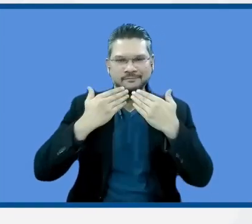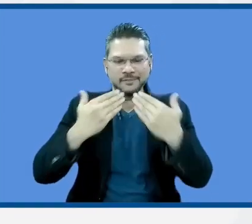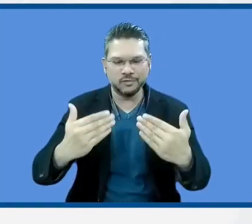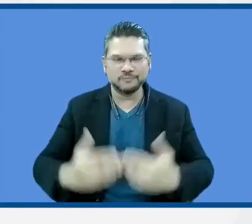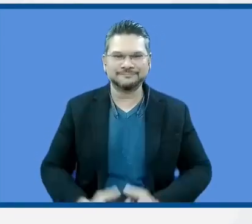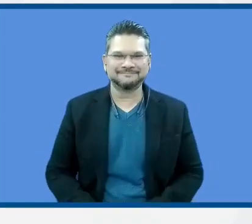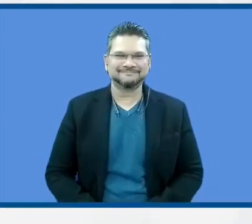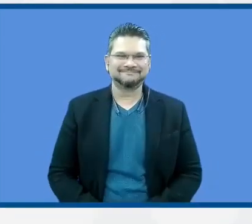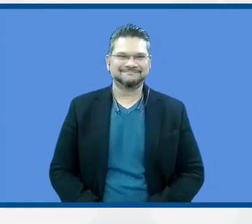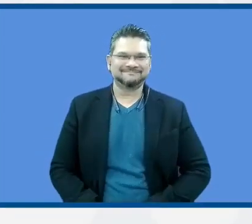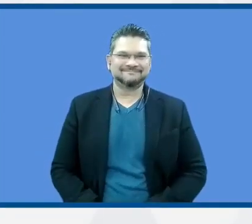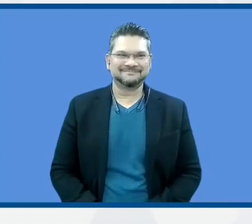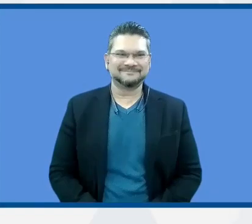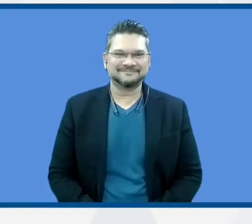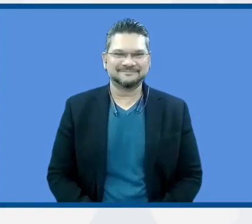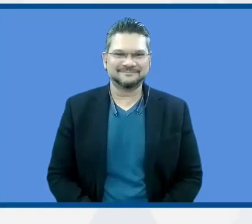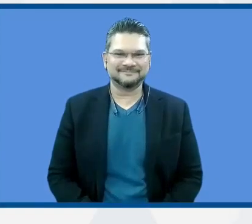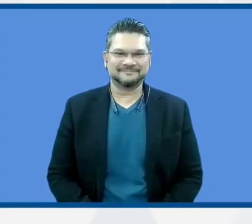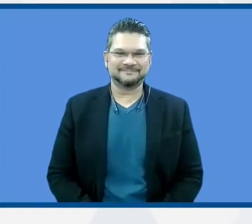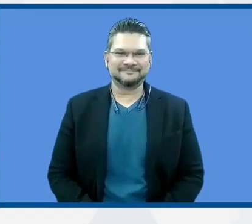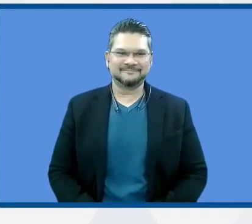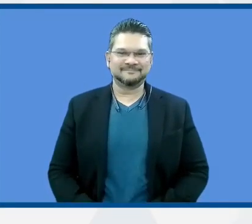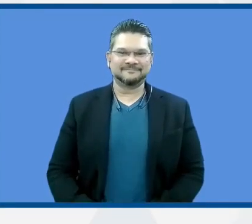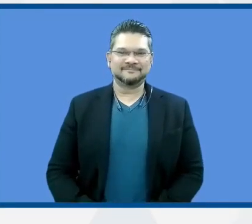Thank you very much, Mami Mazutori.